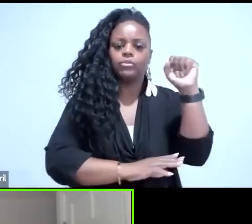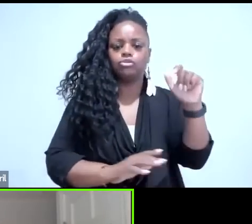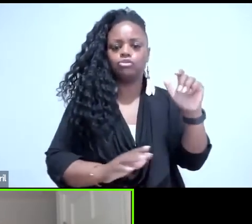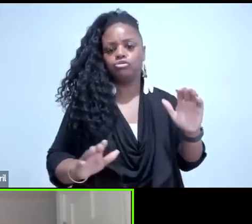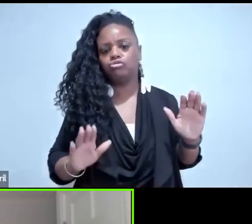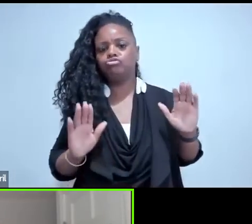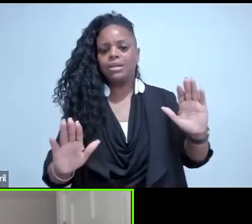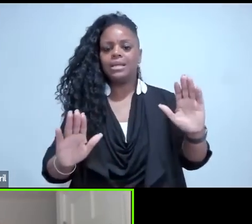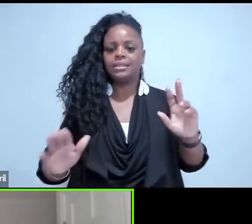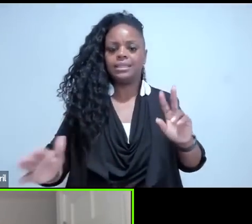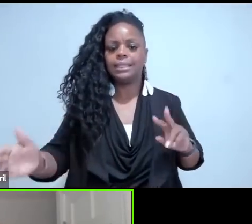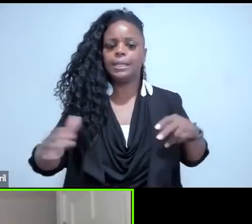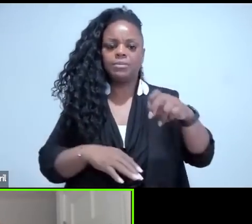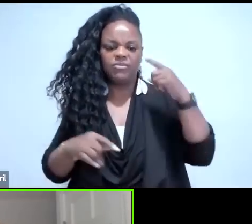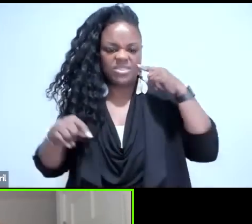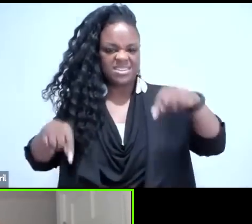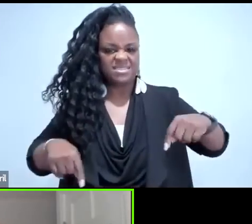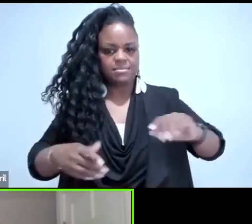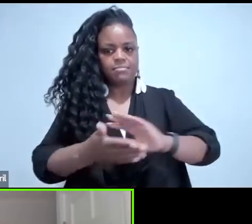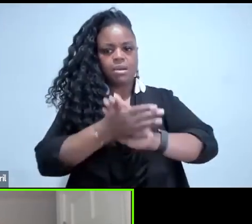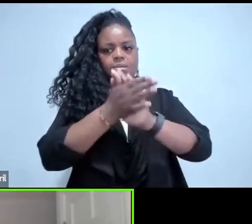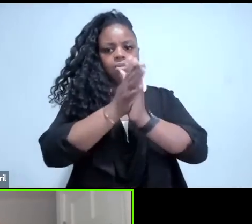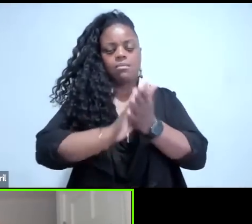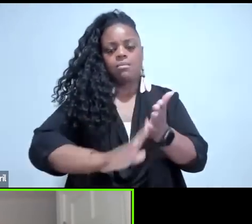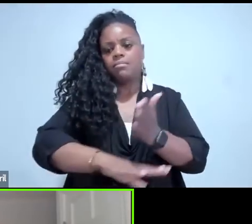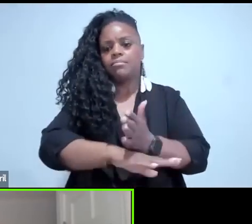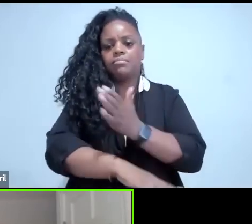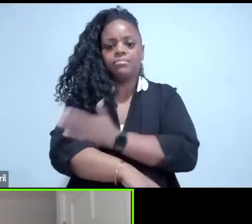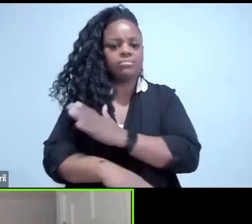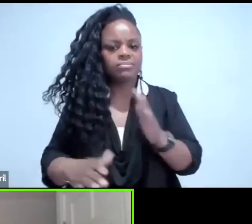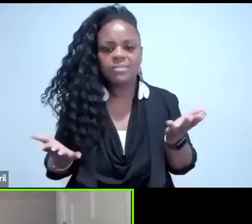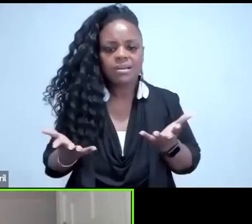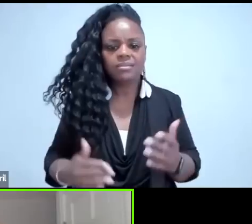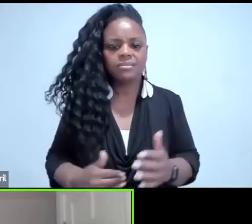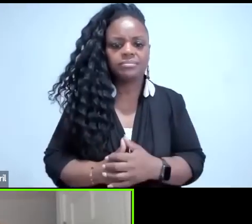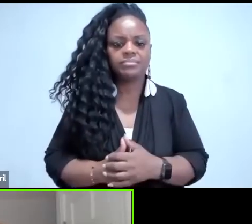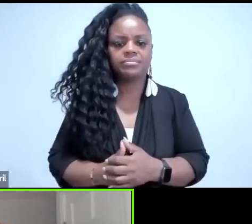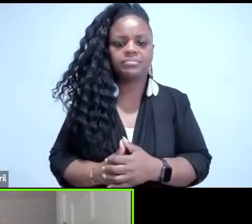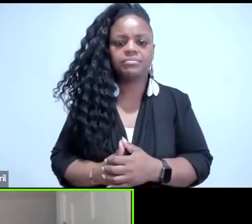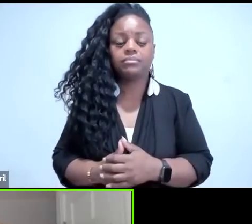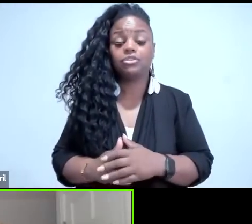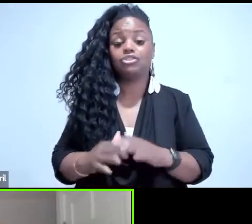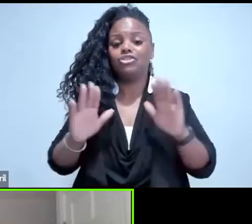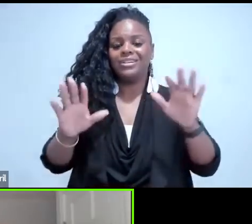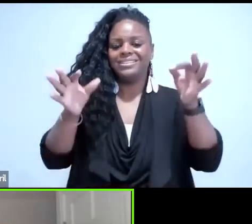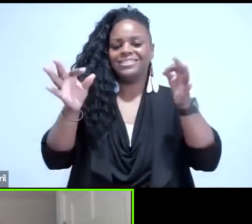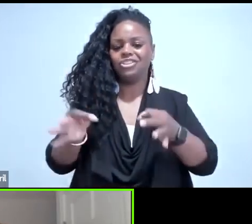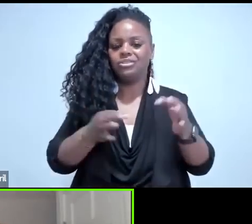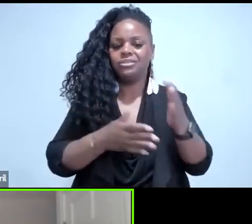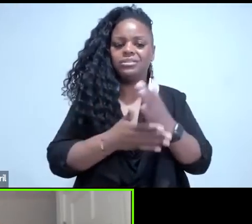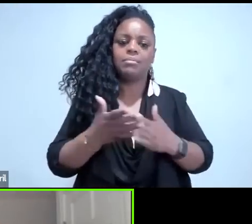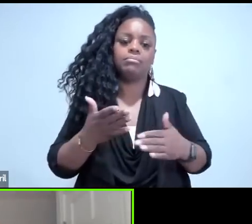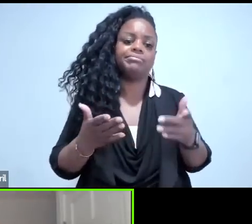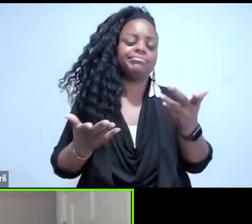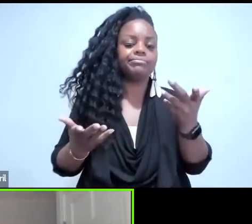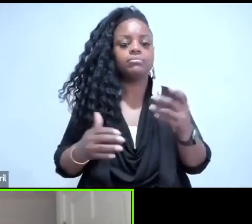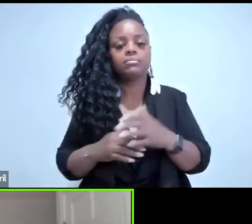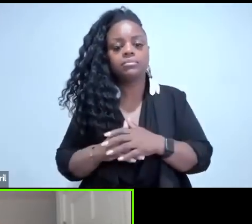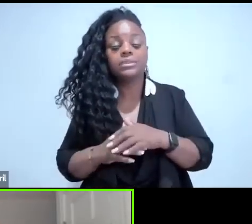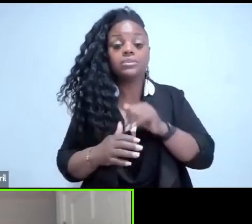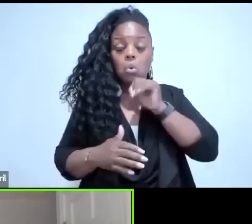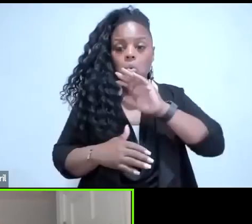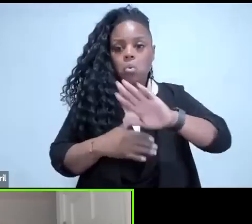some. Let's be frank, it was not all, and it split the labor movement because not everybody was ready to take that step